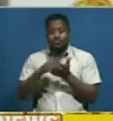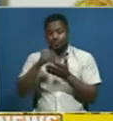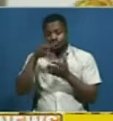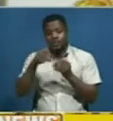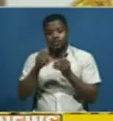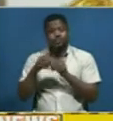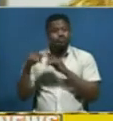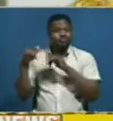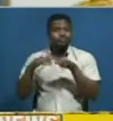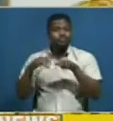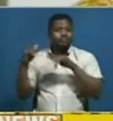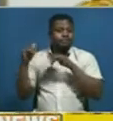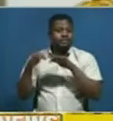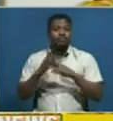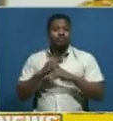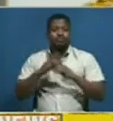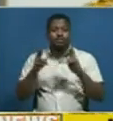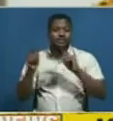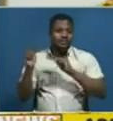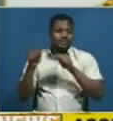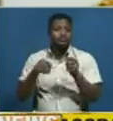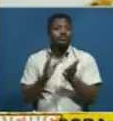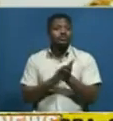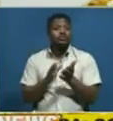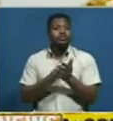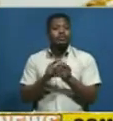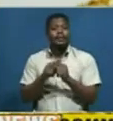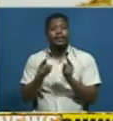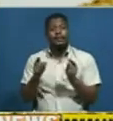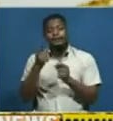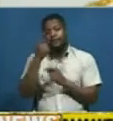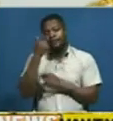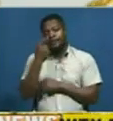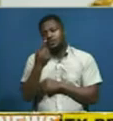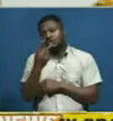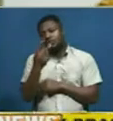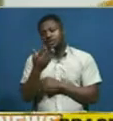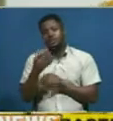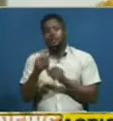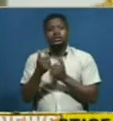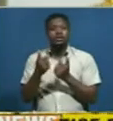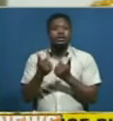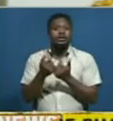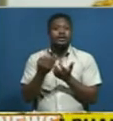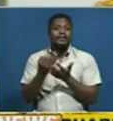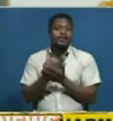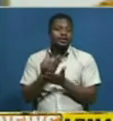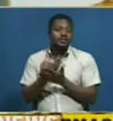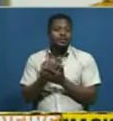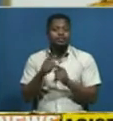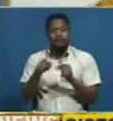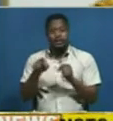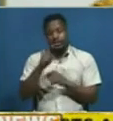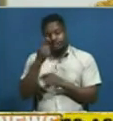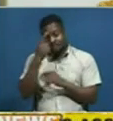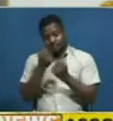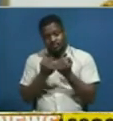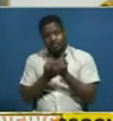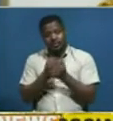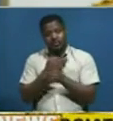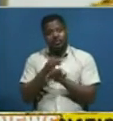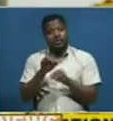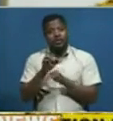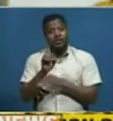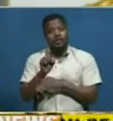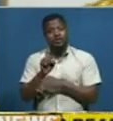improved because people were ready to go to school, but because of one or two challenges, maybe financial, but with this government support of free